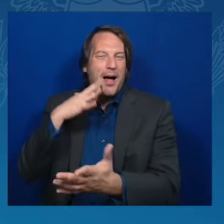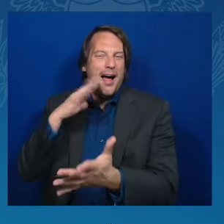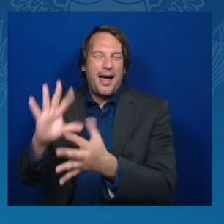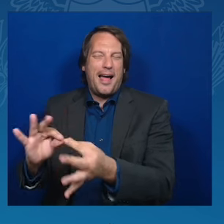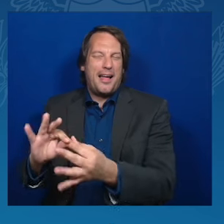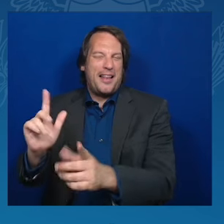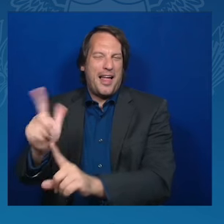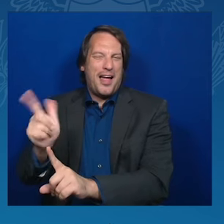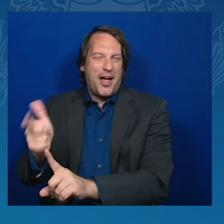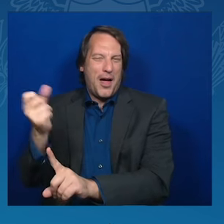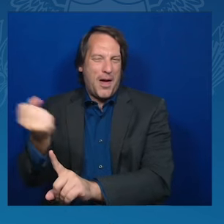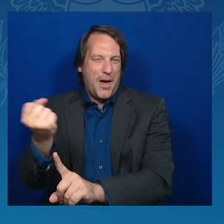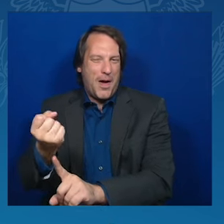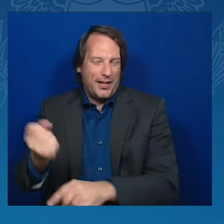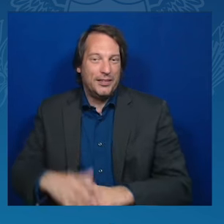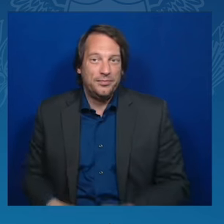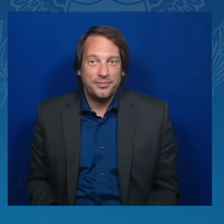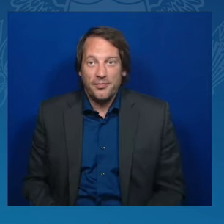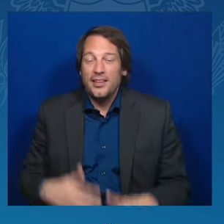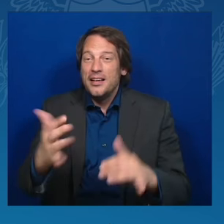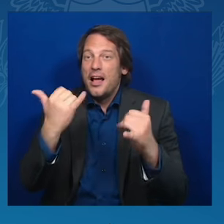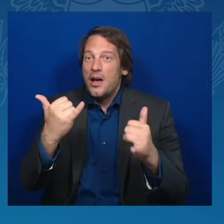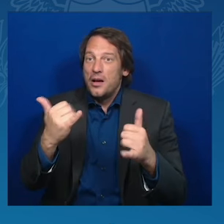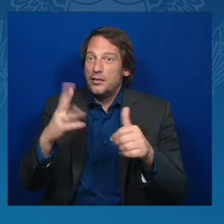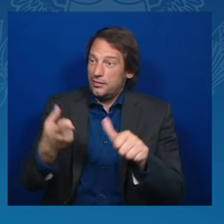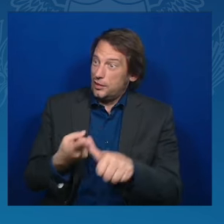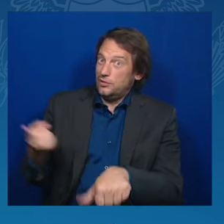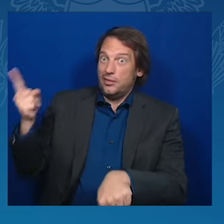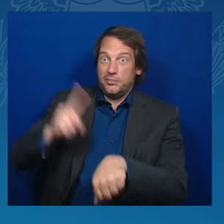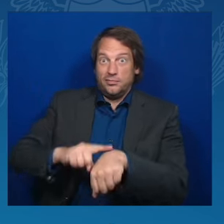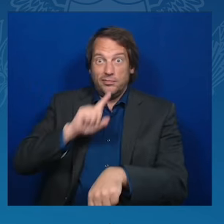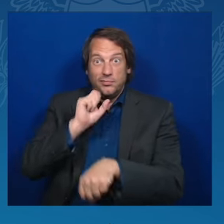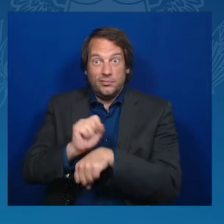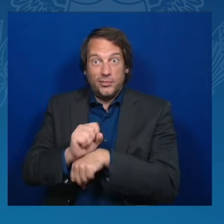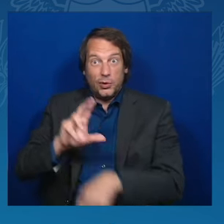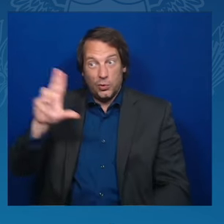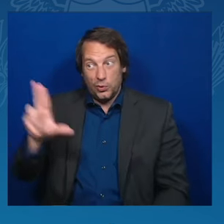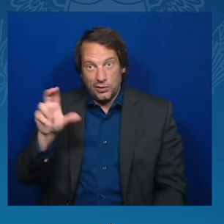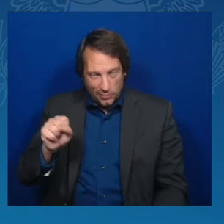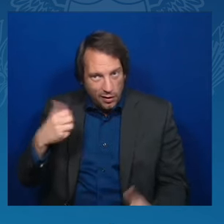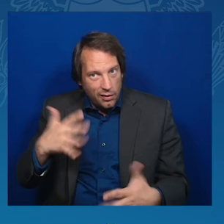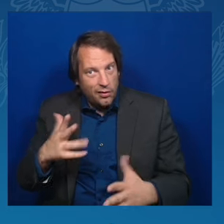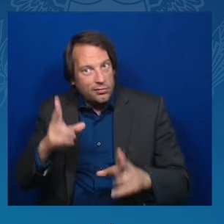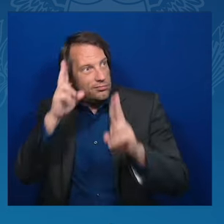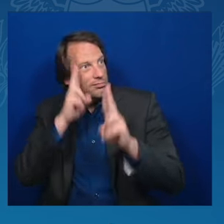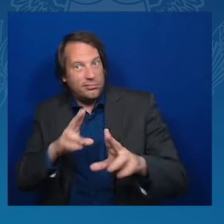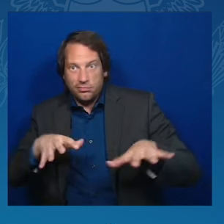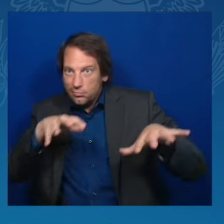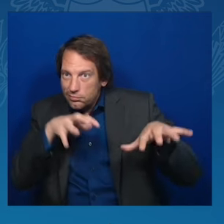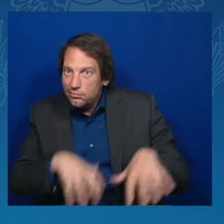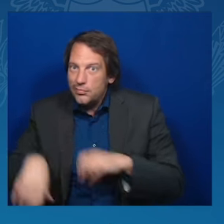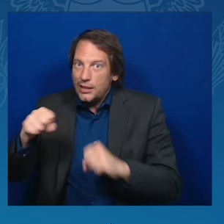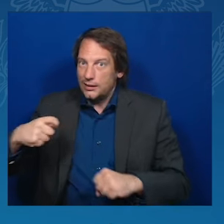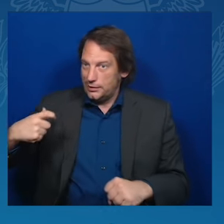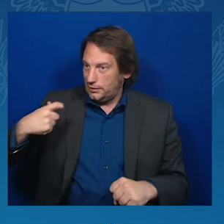Now, the very first time that the United States had the honor of hosting a delegation from Japan was in